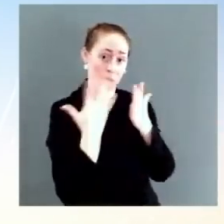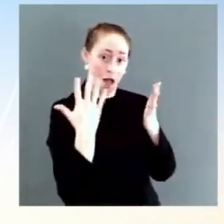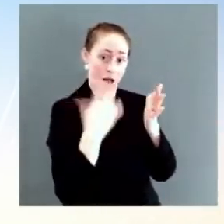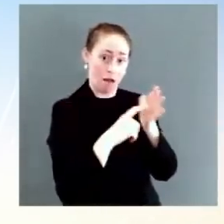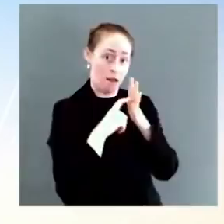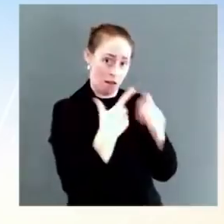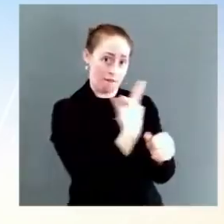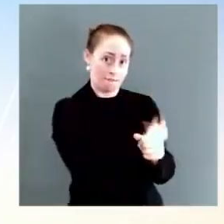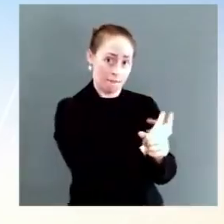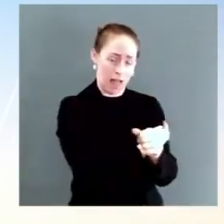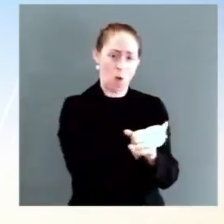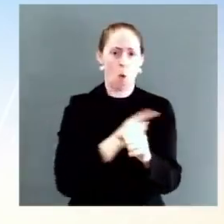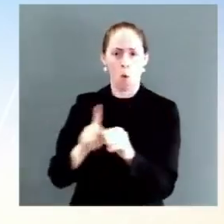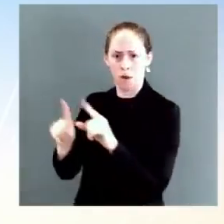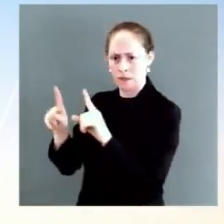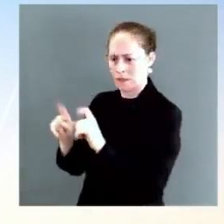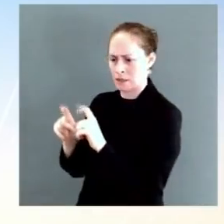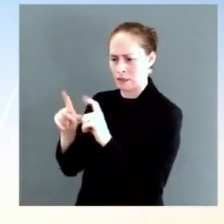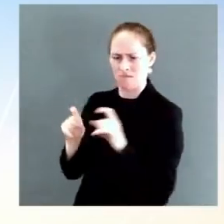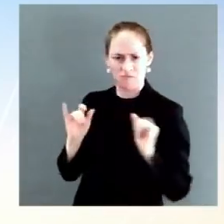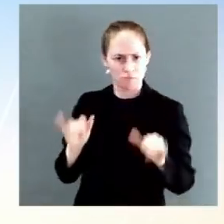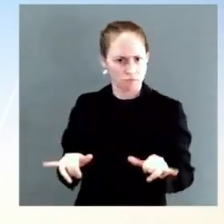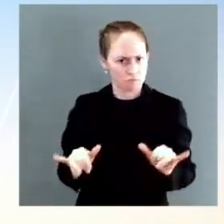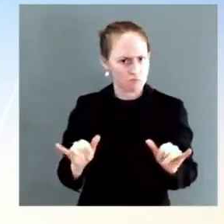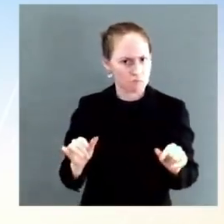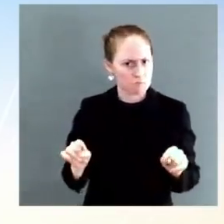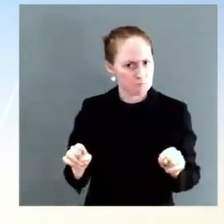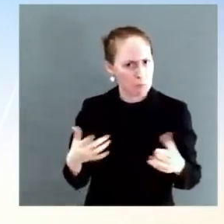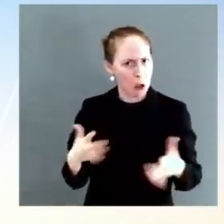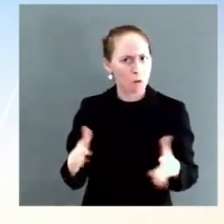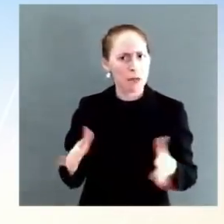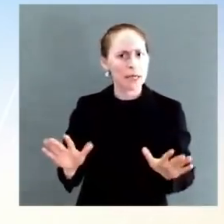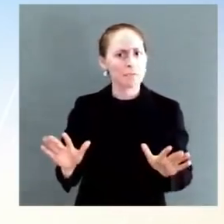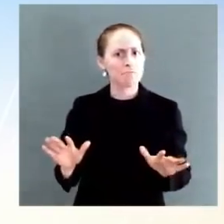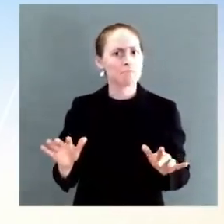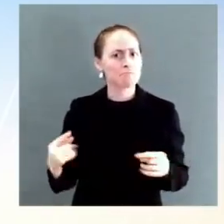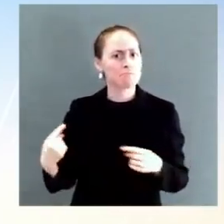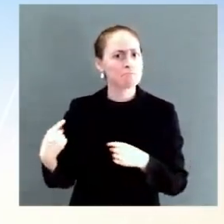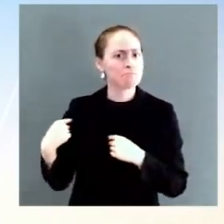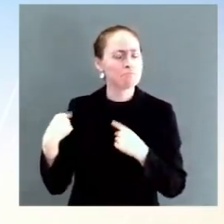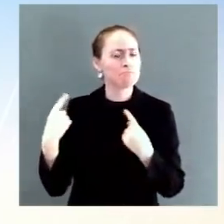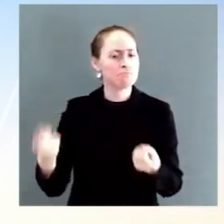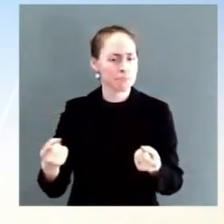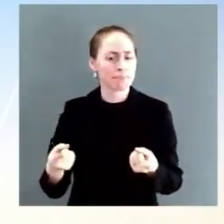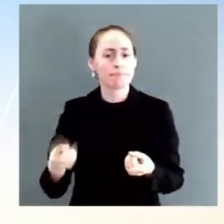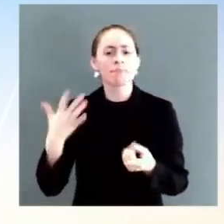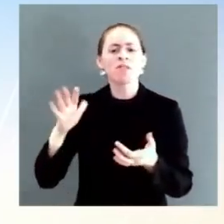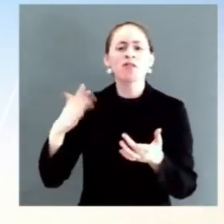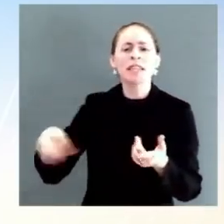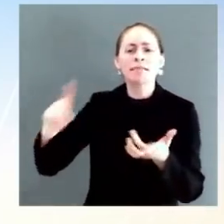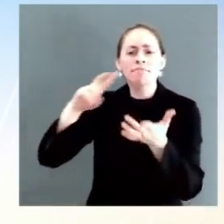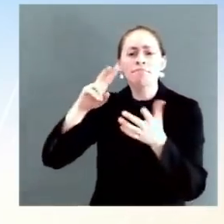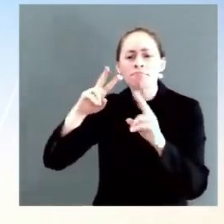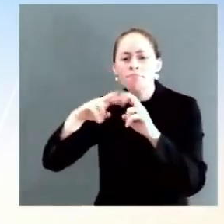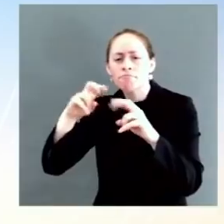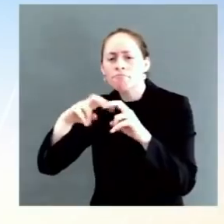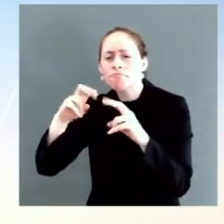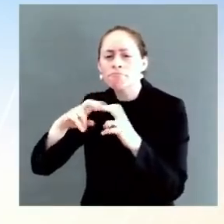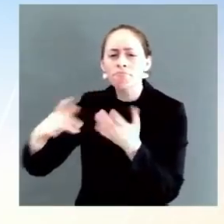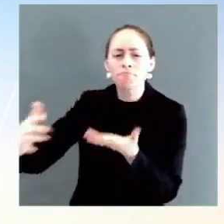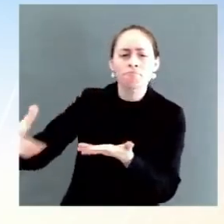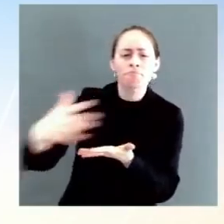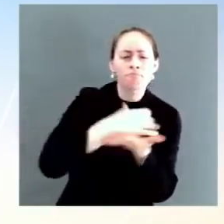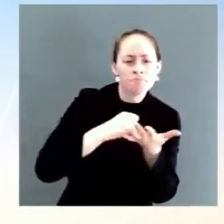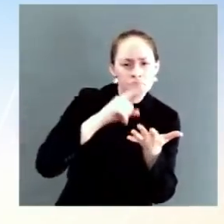other outlets have suggested that 60% of businesses are moving forward on putting these requirements in place. You know why? Because it makes sure they